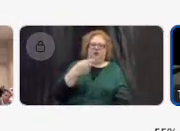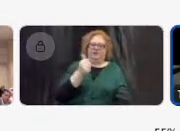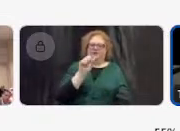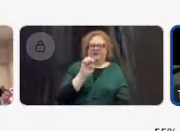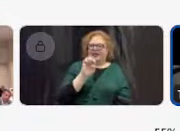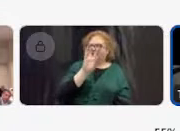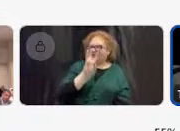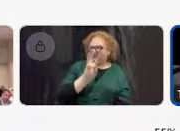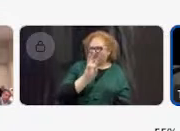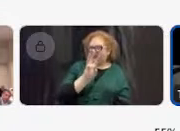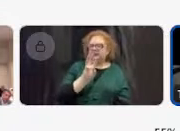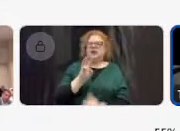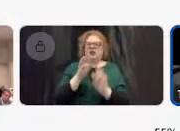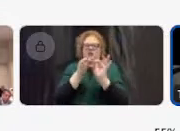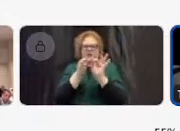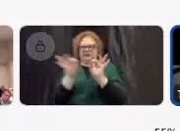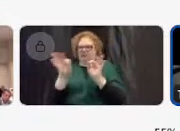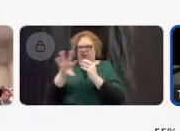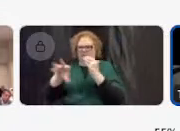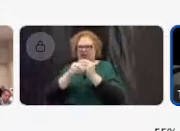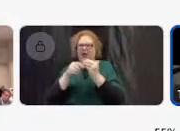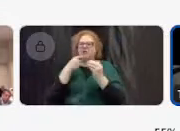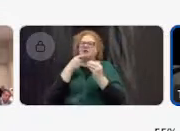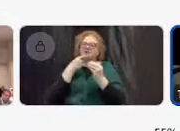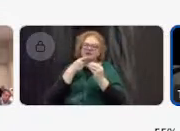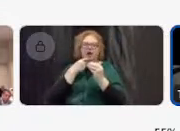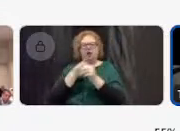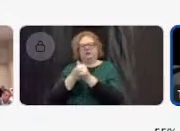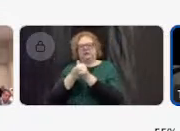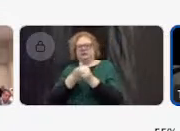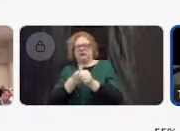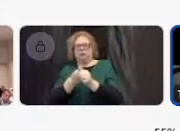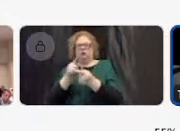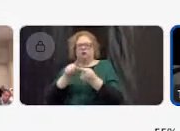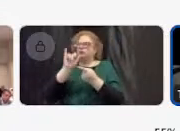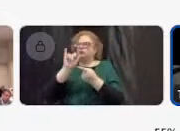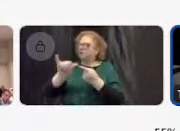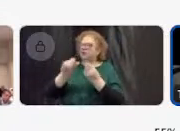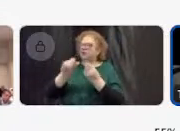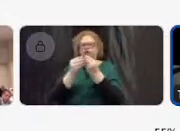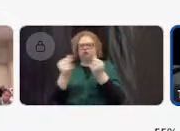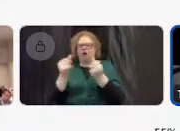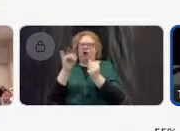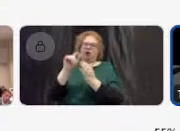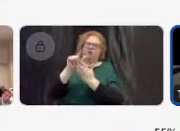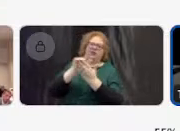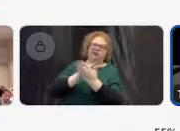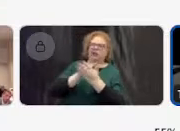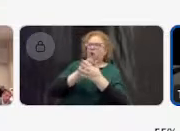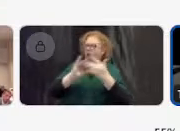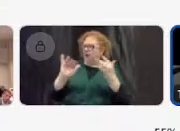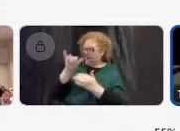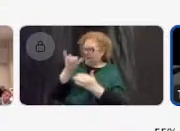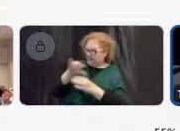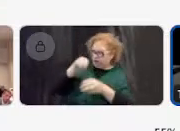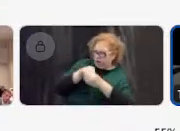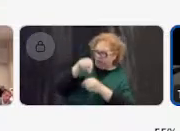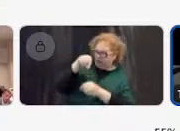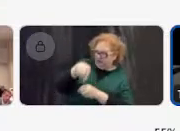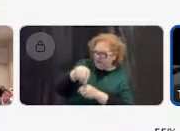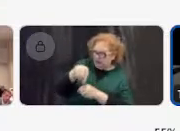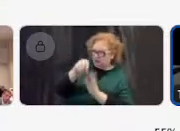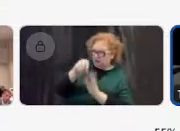the resolution of the legal issues that we have. Is that in this ordinance? It will